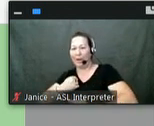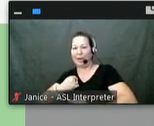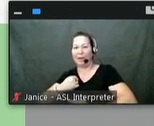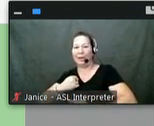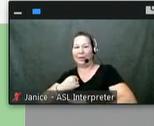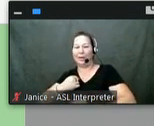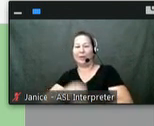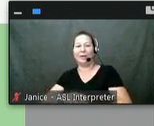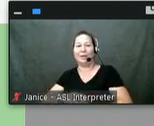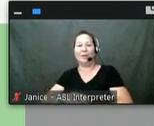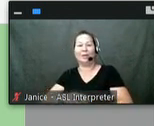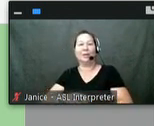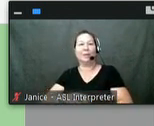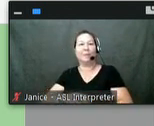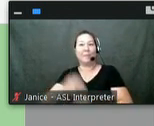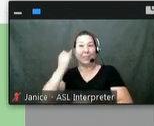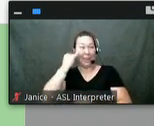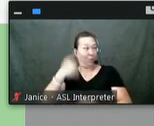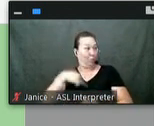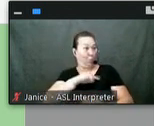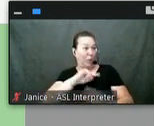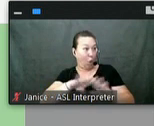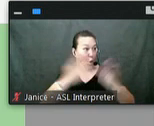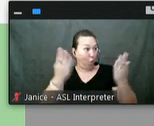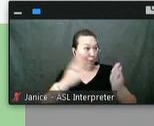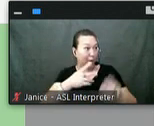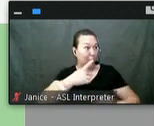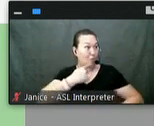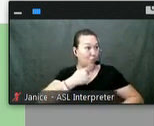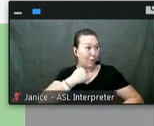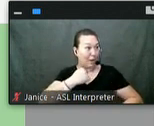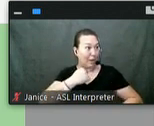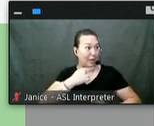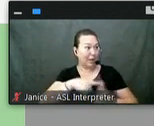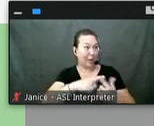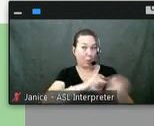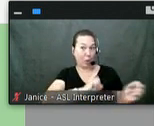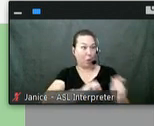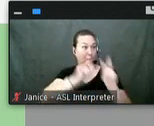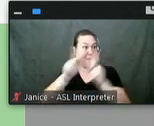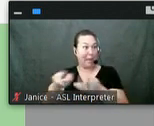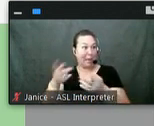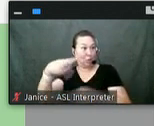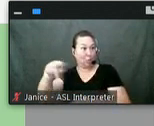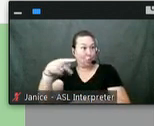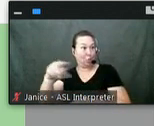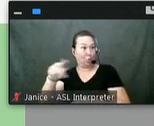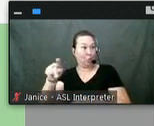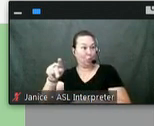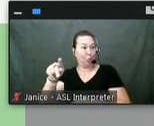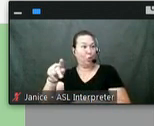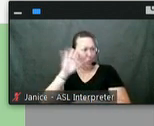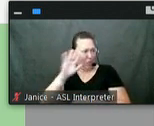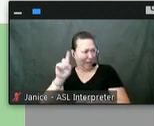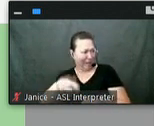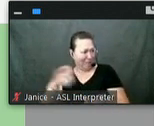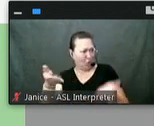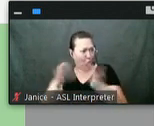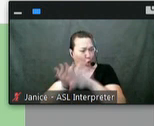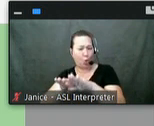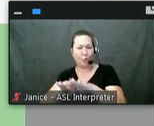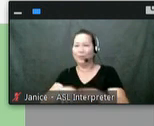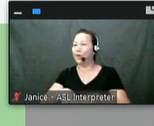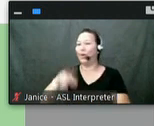is, well, if we open in red and we go back to purple, do we have to close? And the answer is no. You can stay operational.